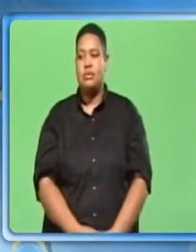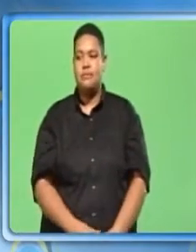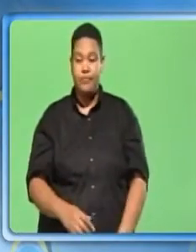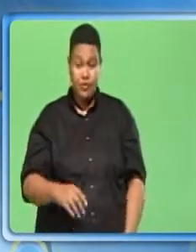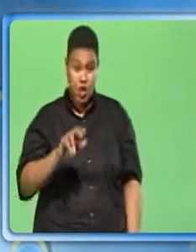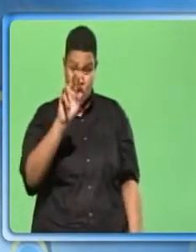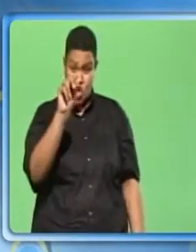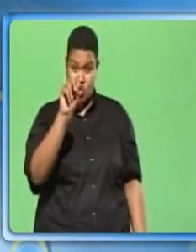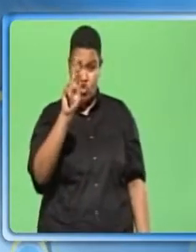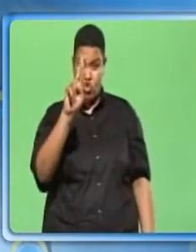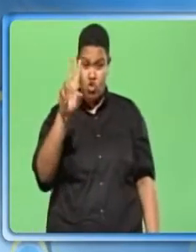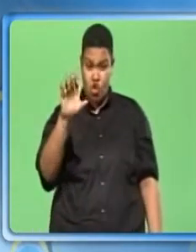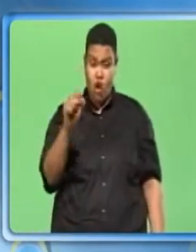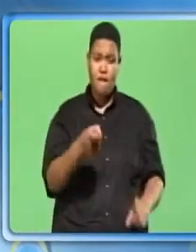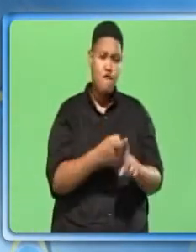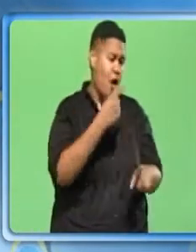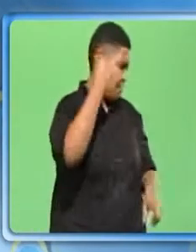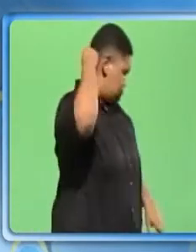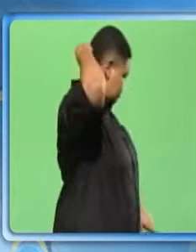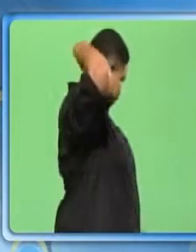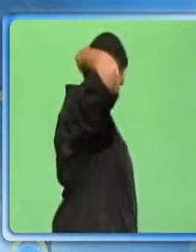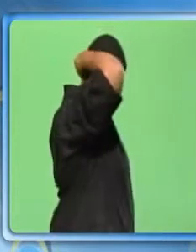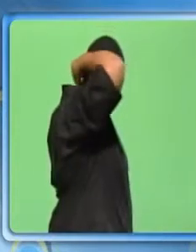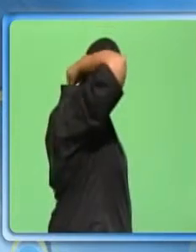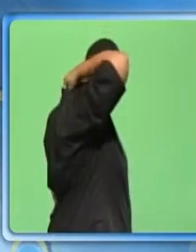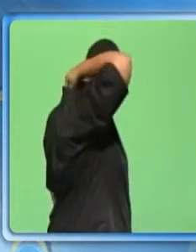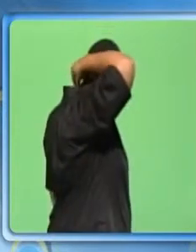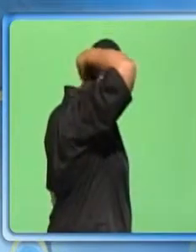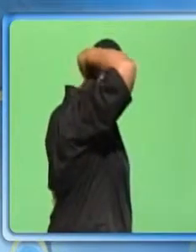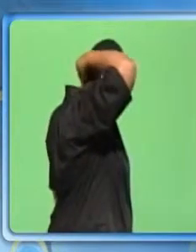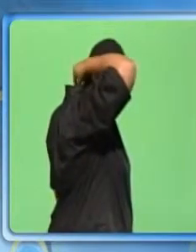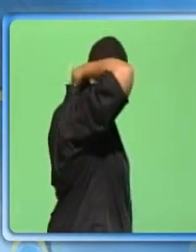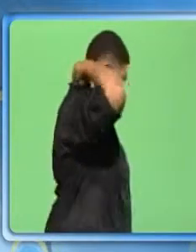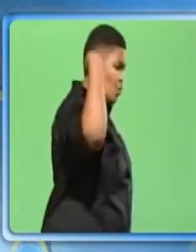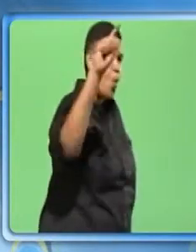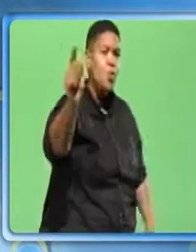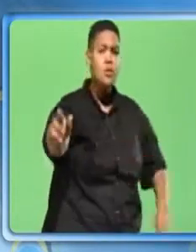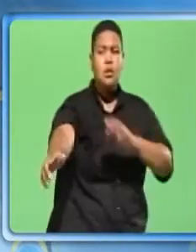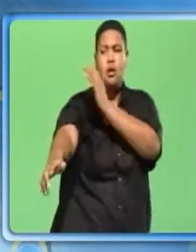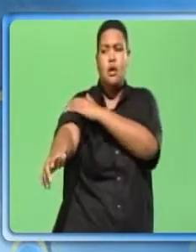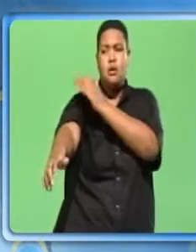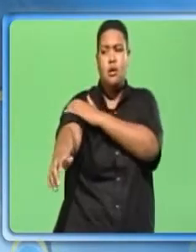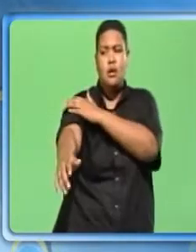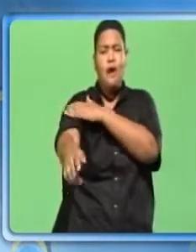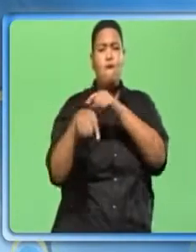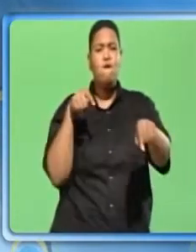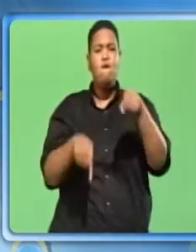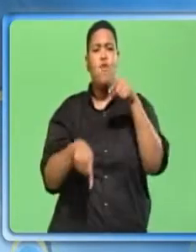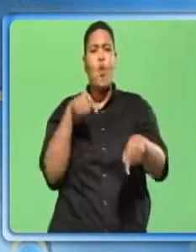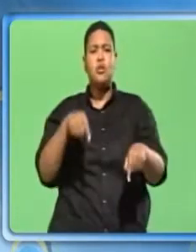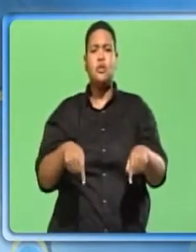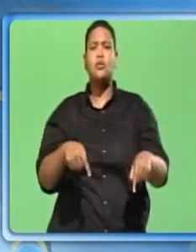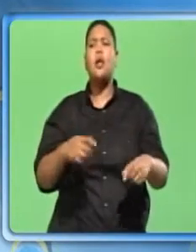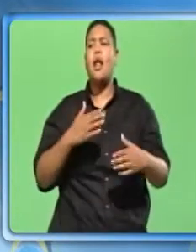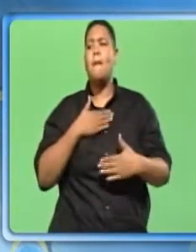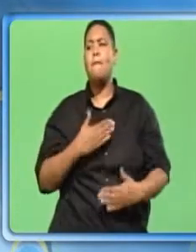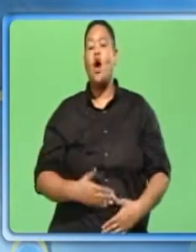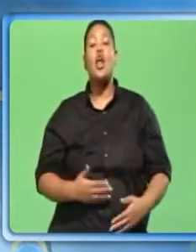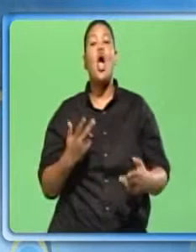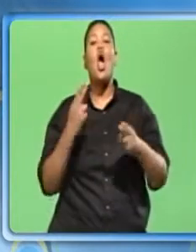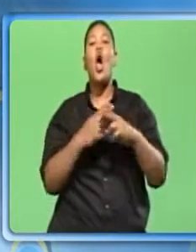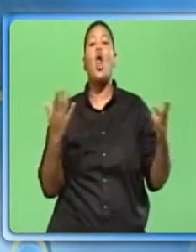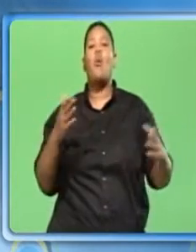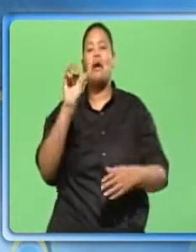Nerves that come out of the spinal cord and go to the arms, legs, and trunk of a body are called spinal